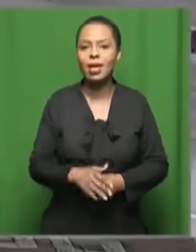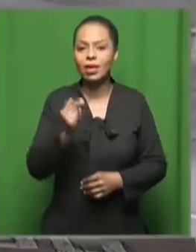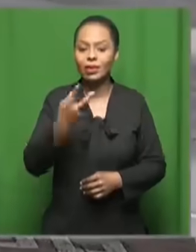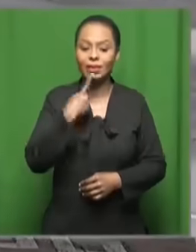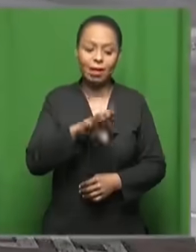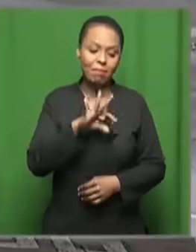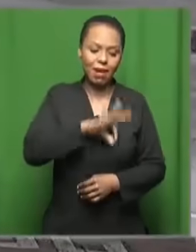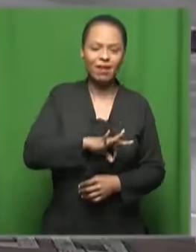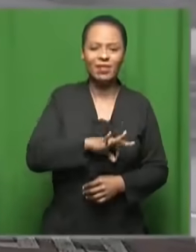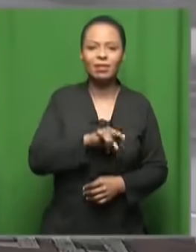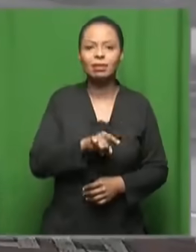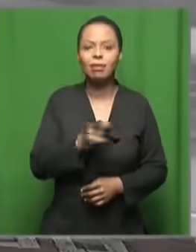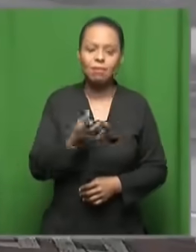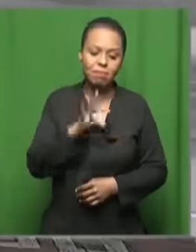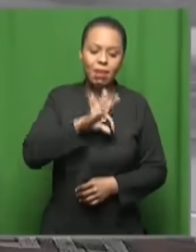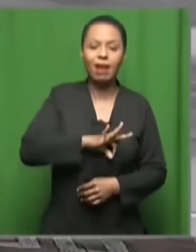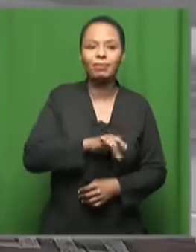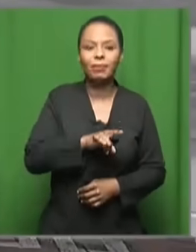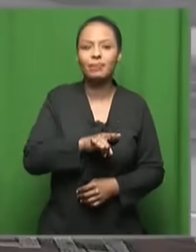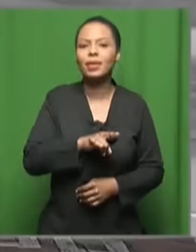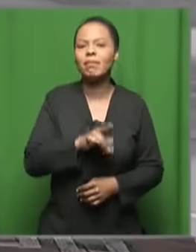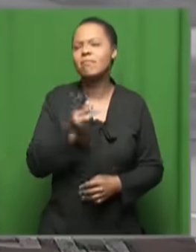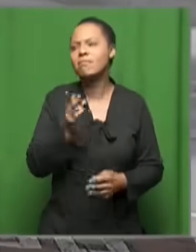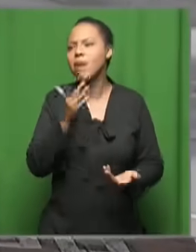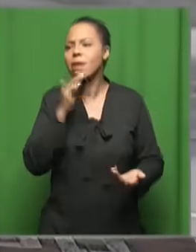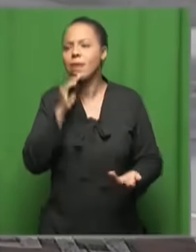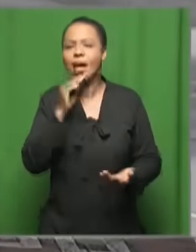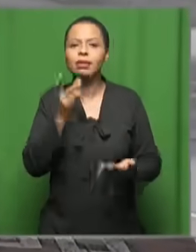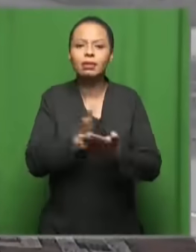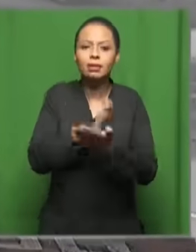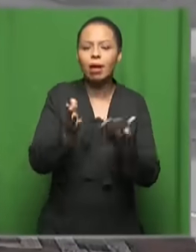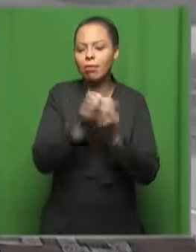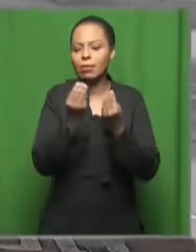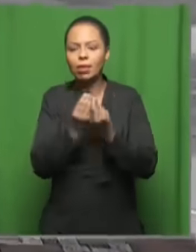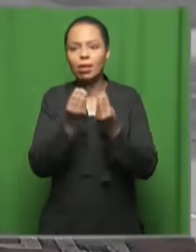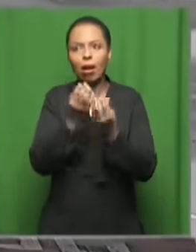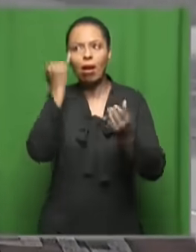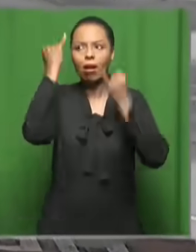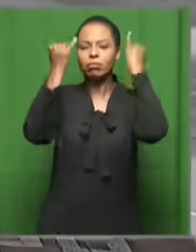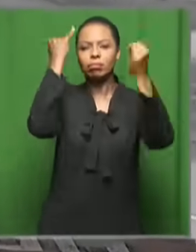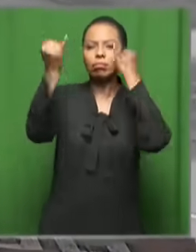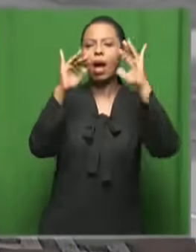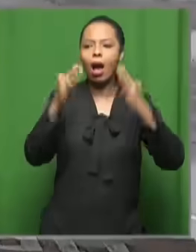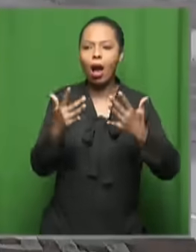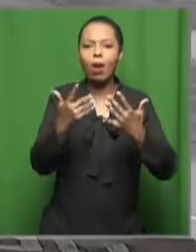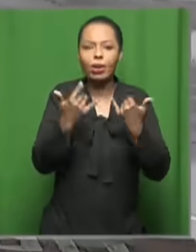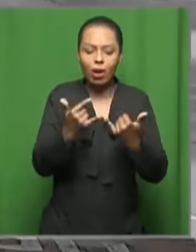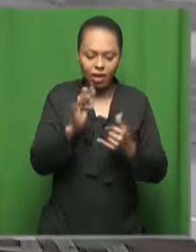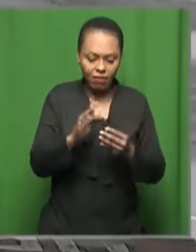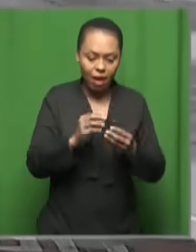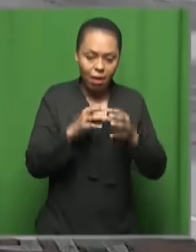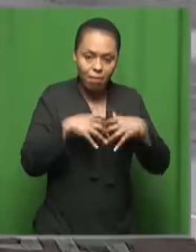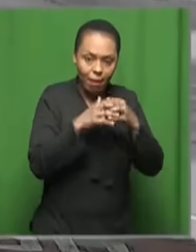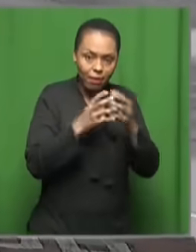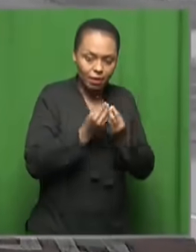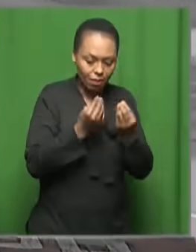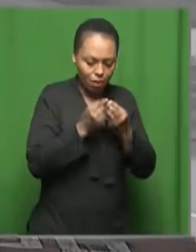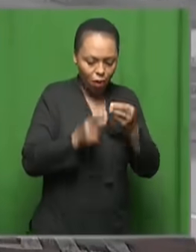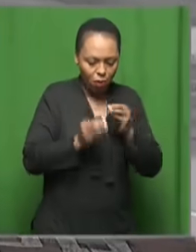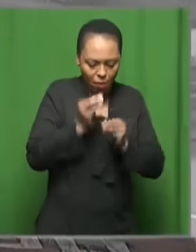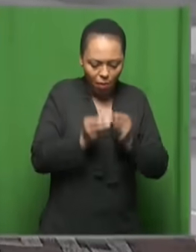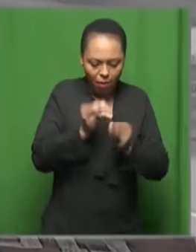mean let there be some relative process of processing the product. Although they may not